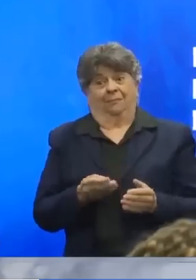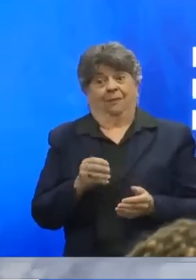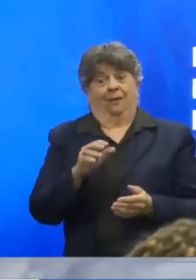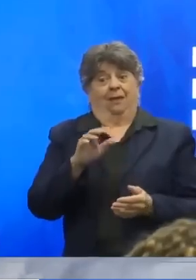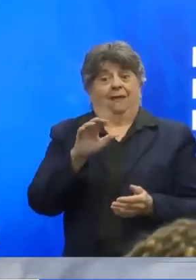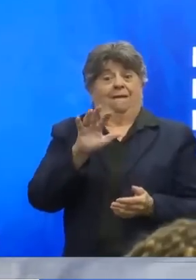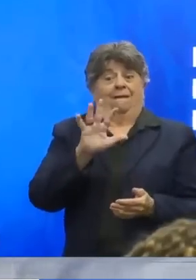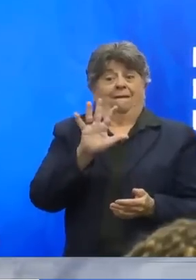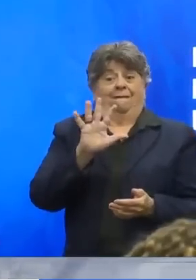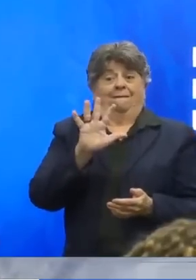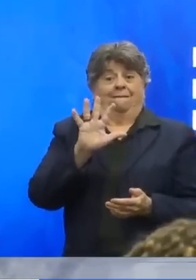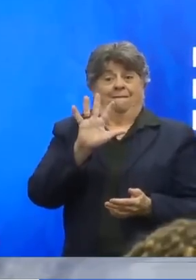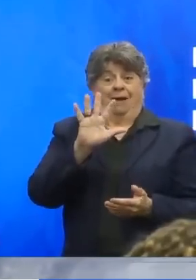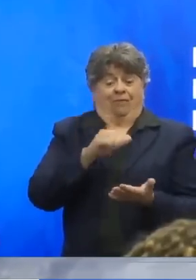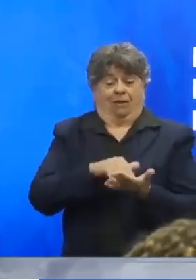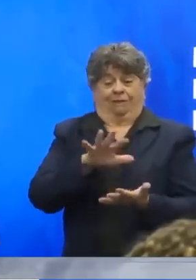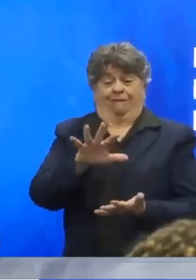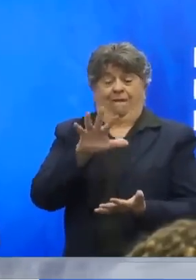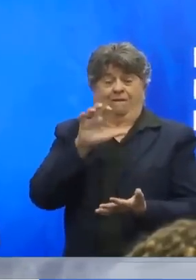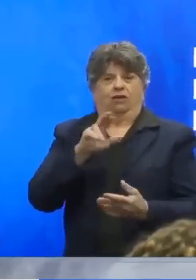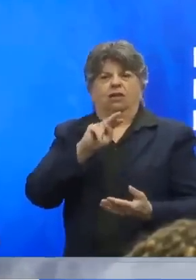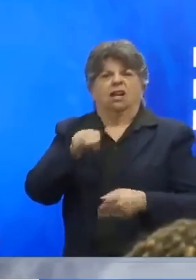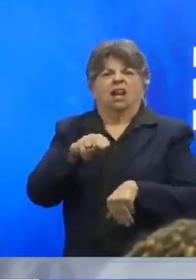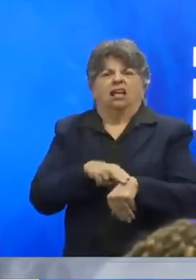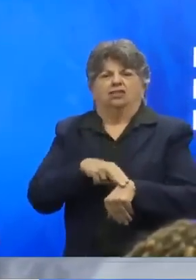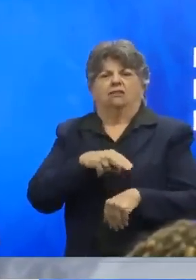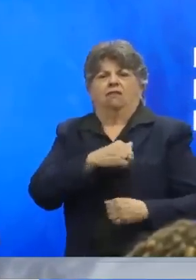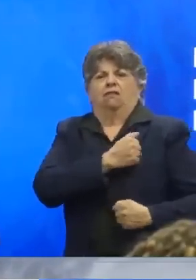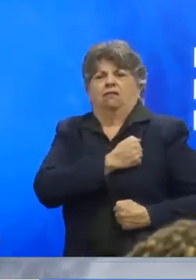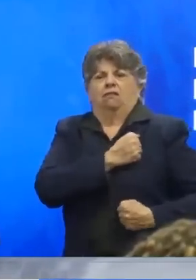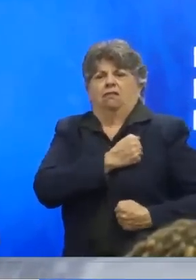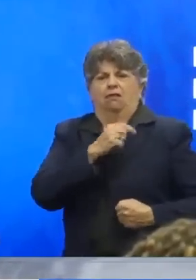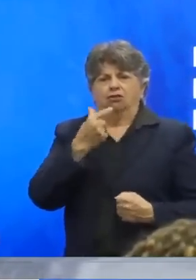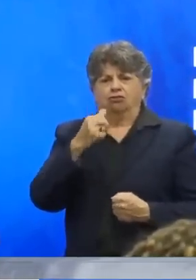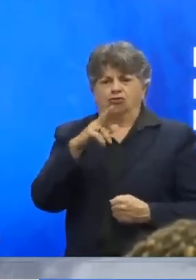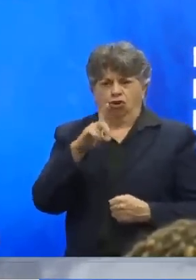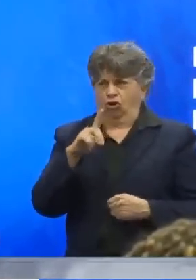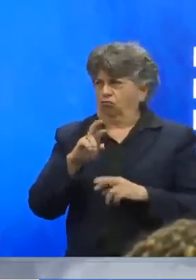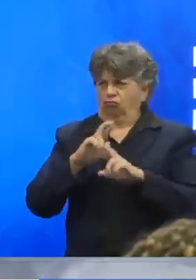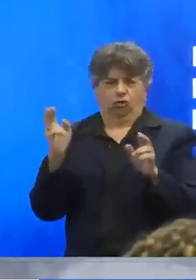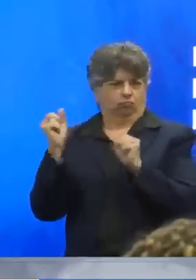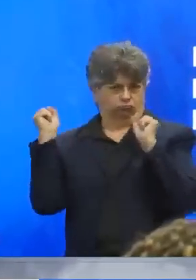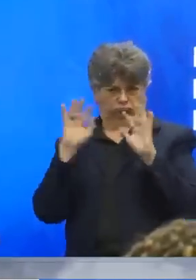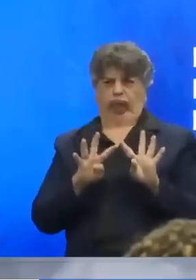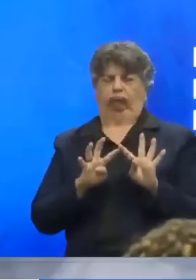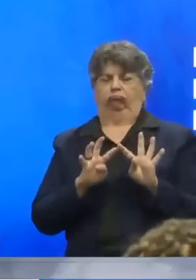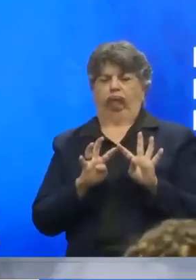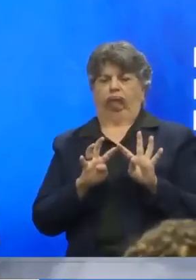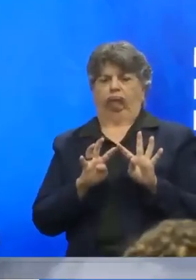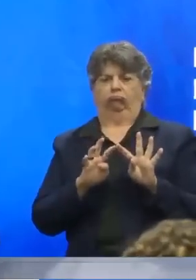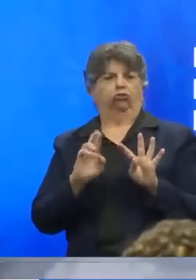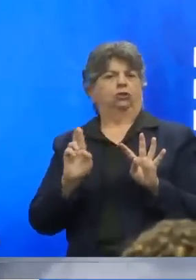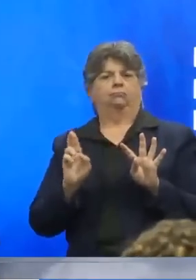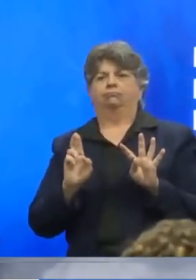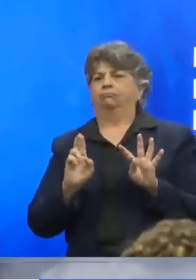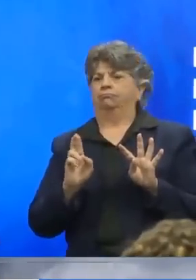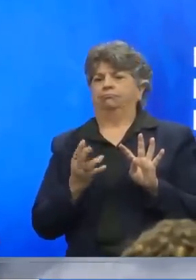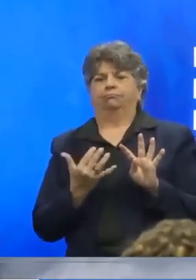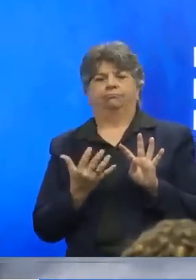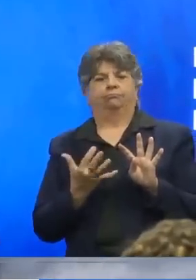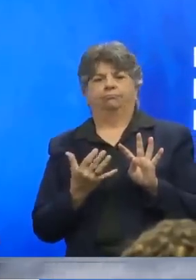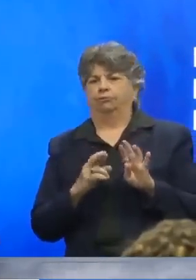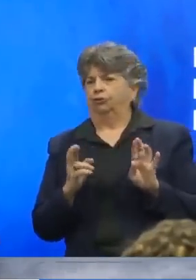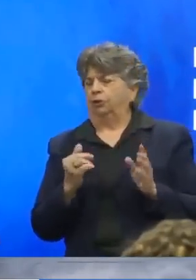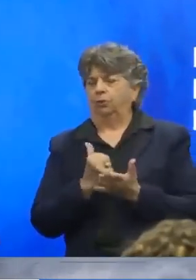today that will be mobilized. They've got a lot of assets at their disposal, and they stand by ready to help with the